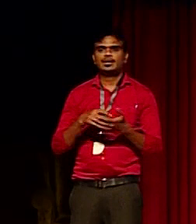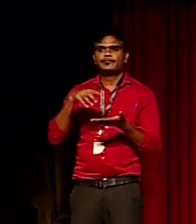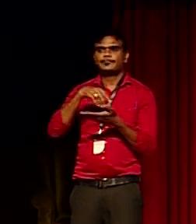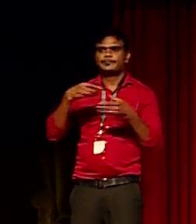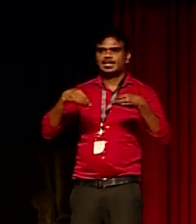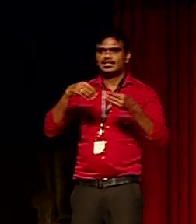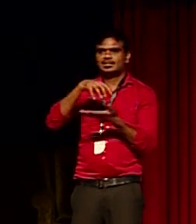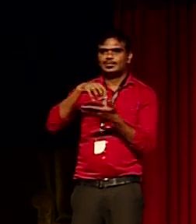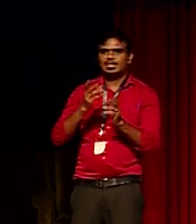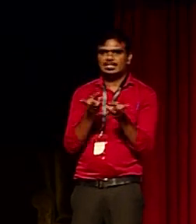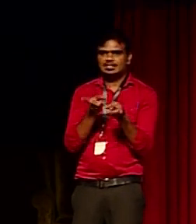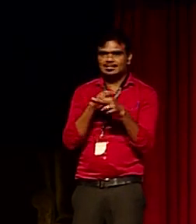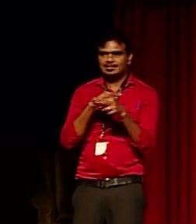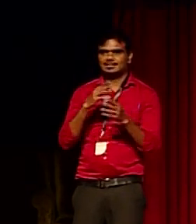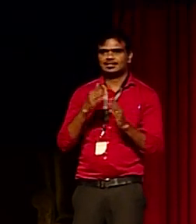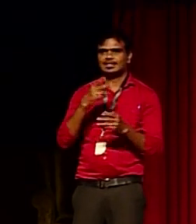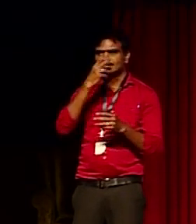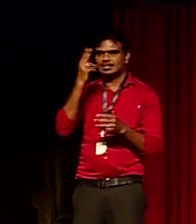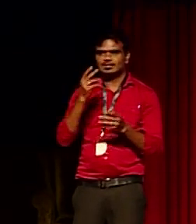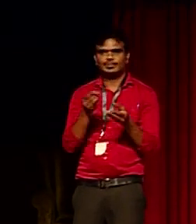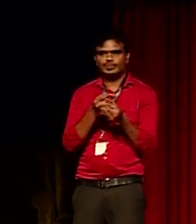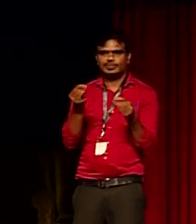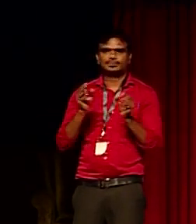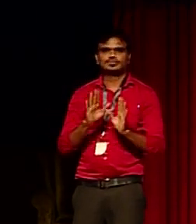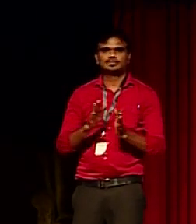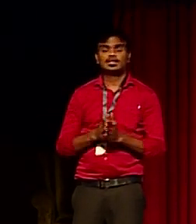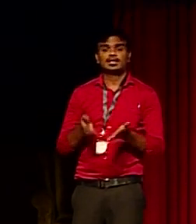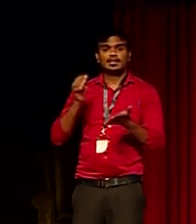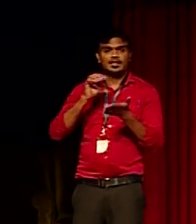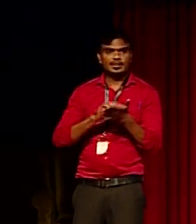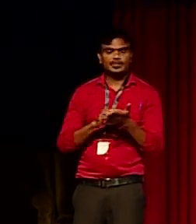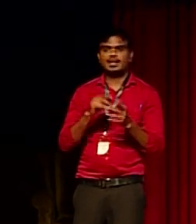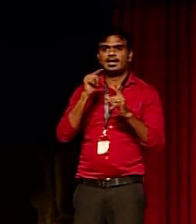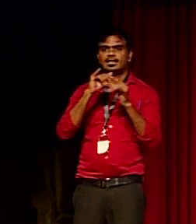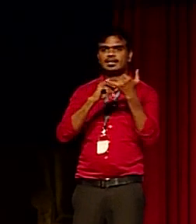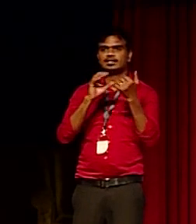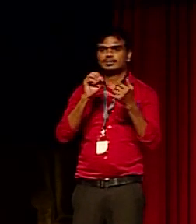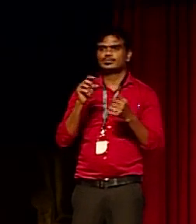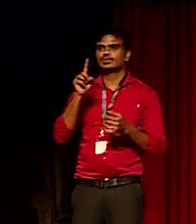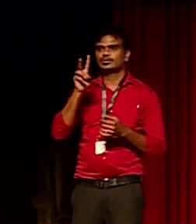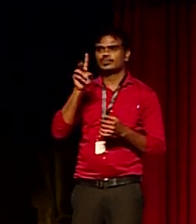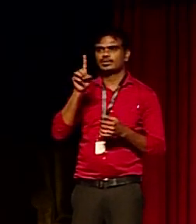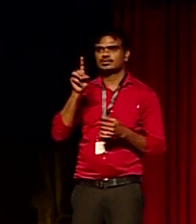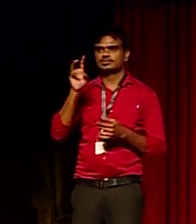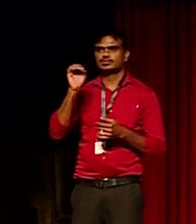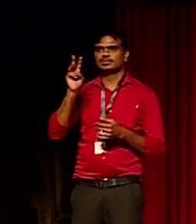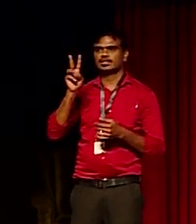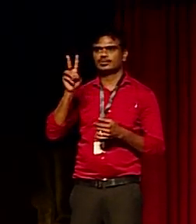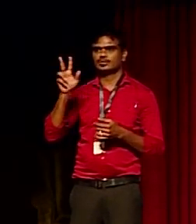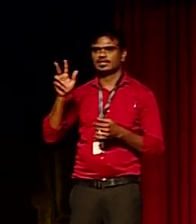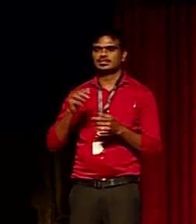Material changes were made, some design changes were made. It again underwent the ISO 10328 testing.